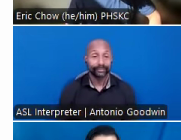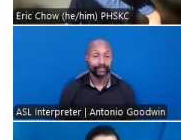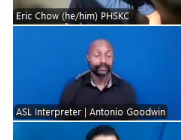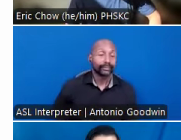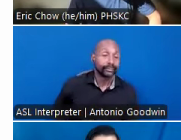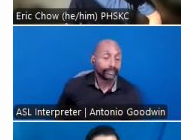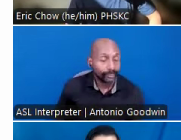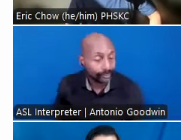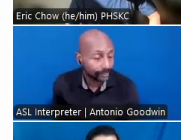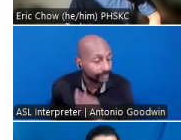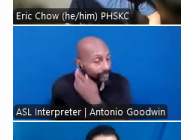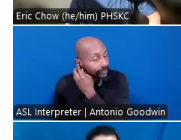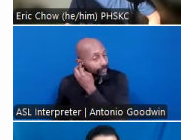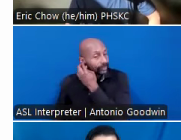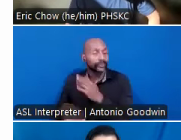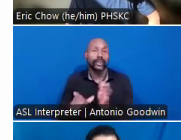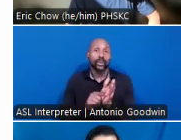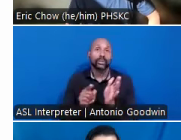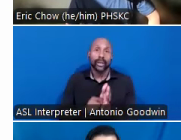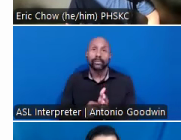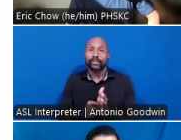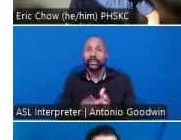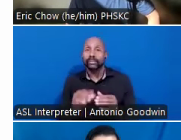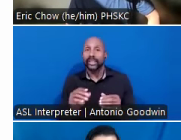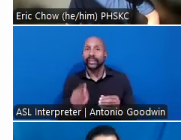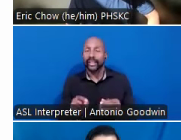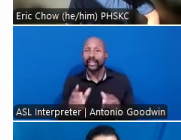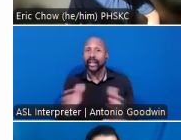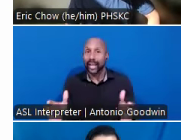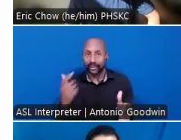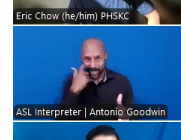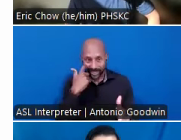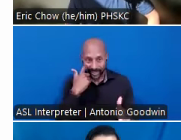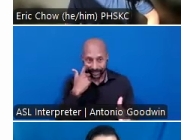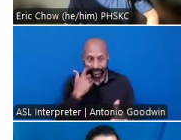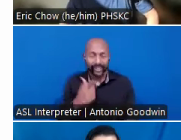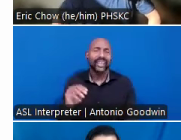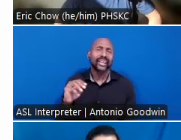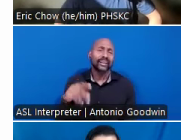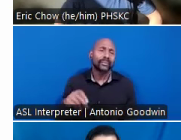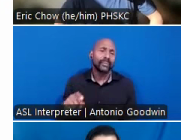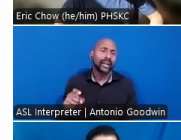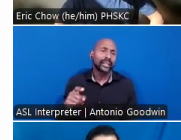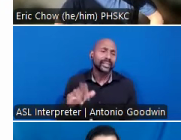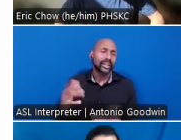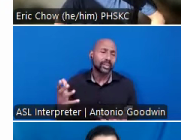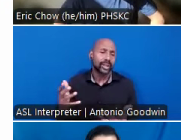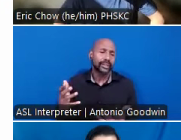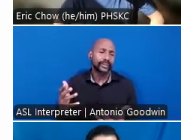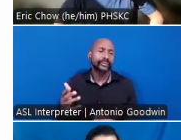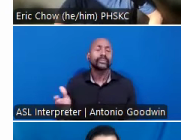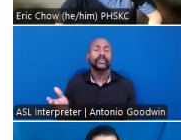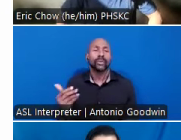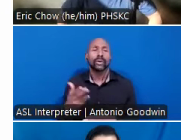a lot about in the newspapers recently. So just as a reminder, Mpox is formerly known as monkeypox, is